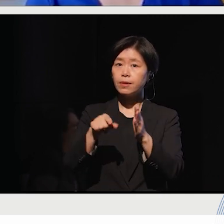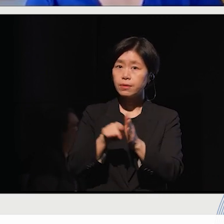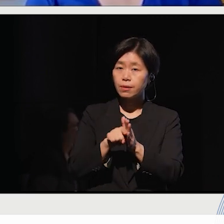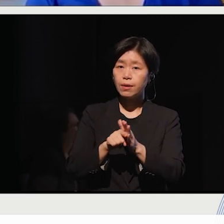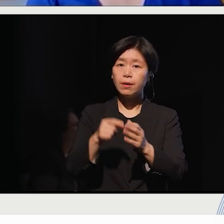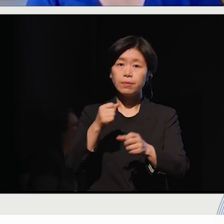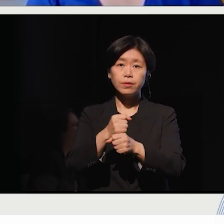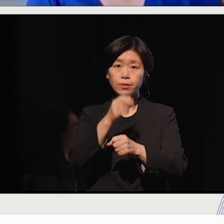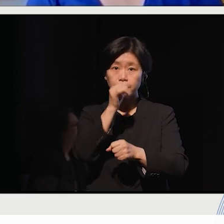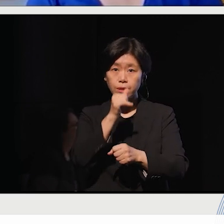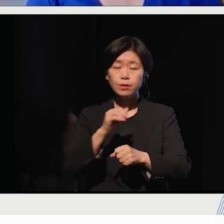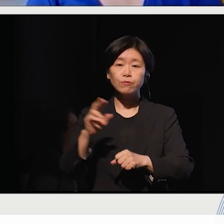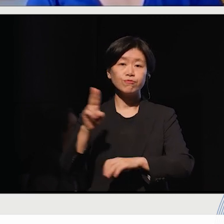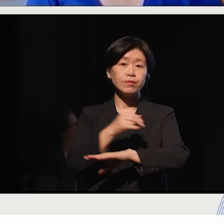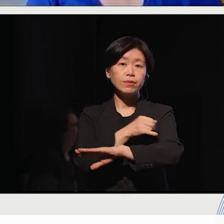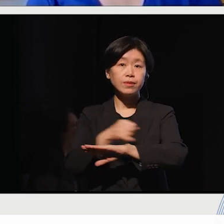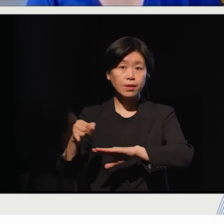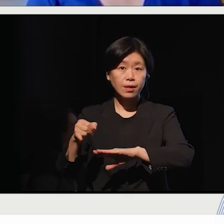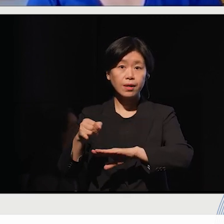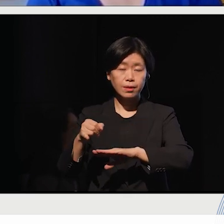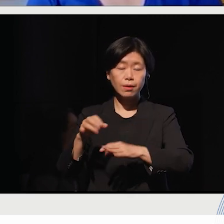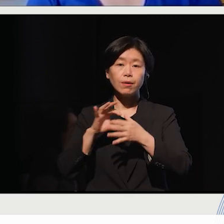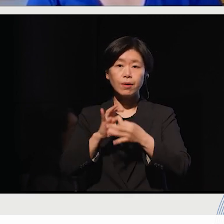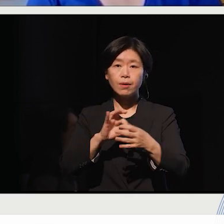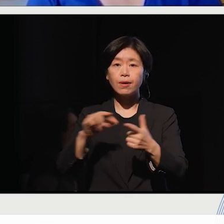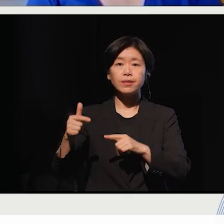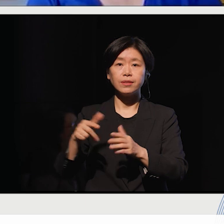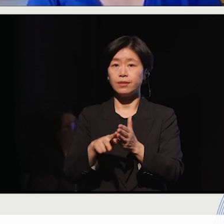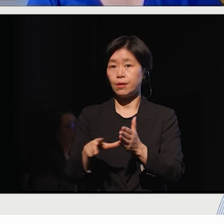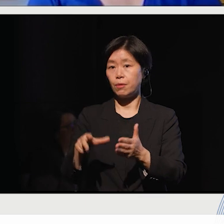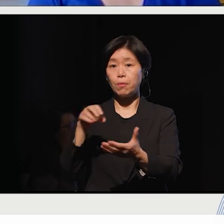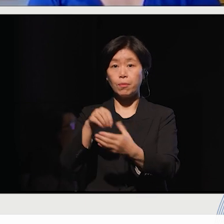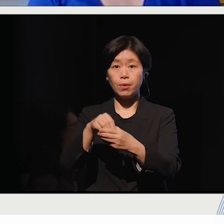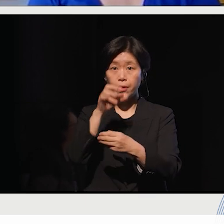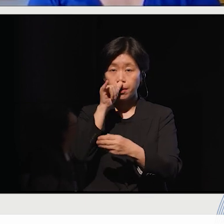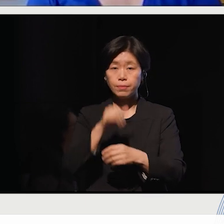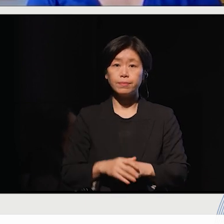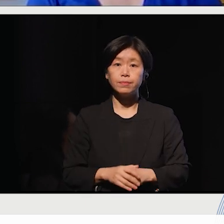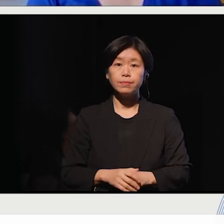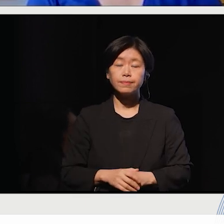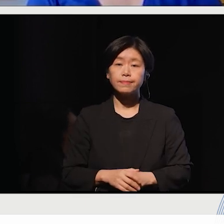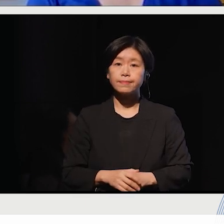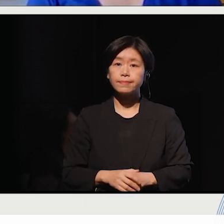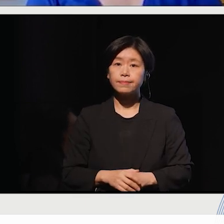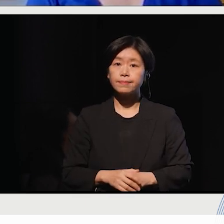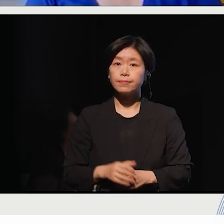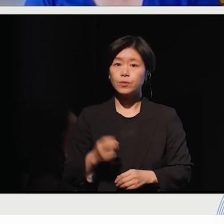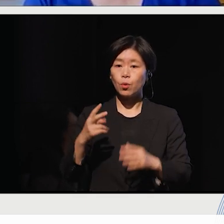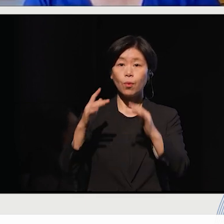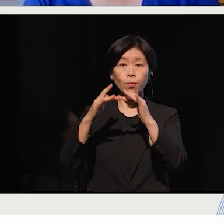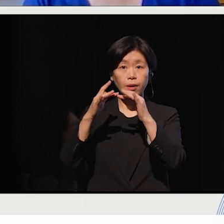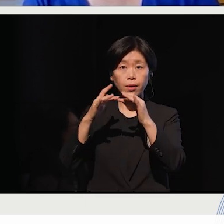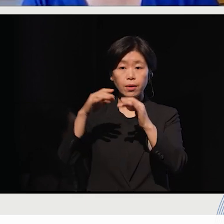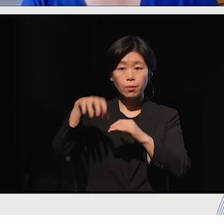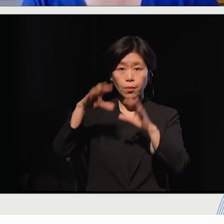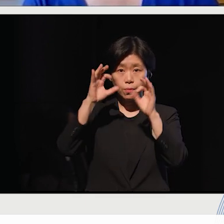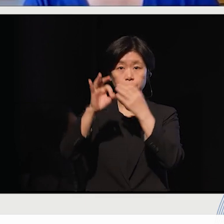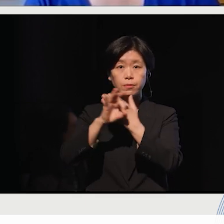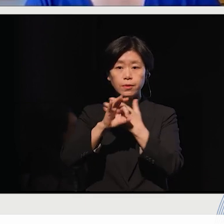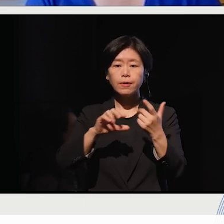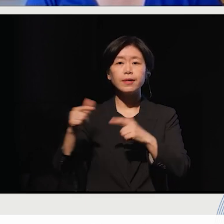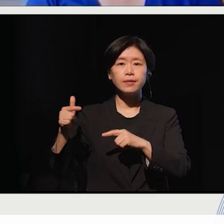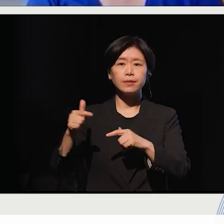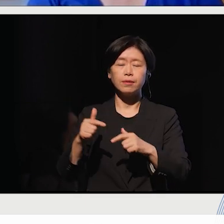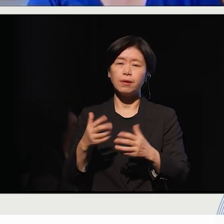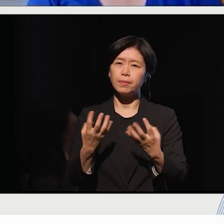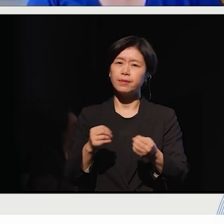we have the Smithsonian Institute that has great resources online, one of which is a guideline for accessible exhibition